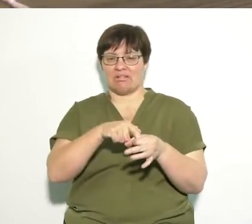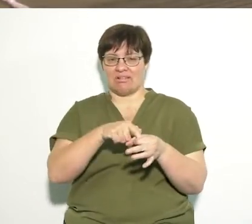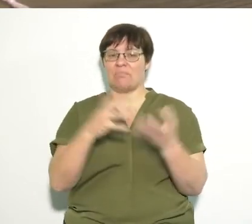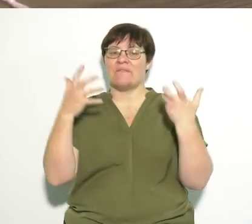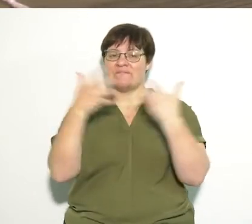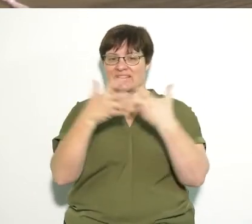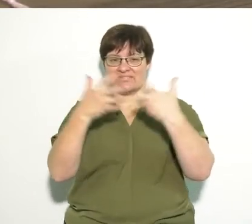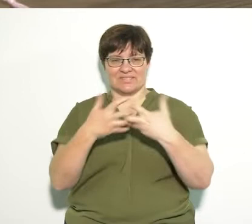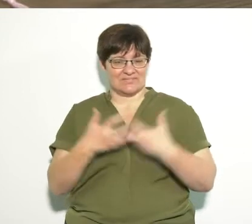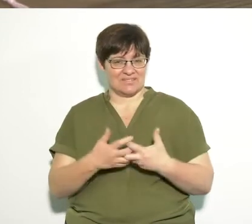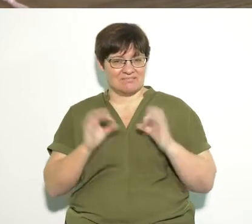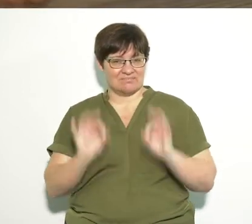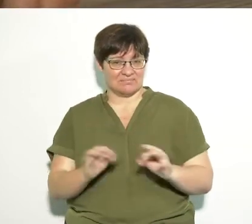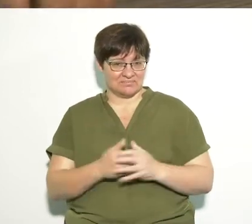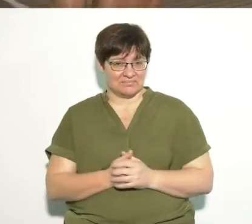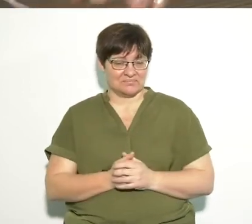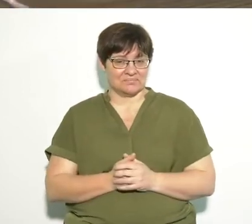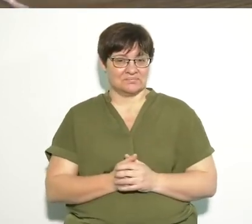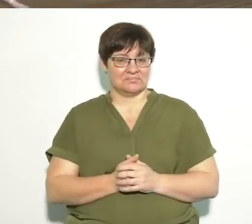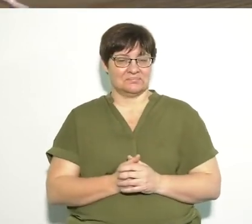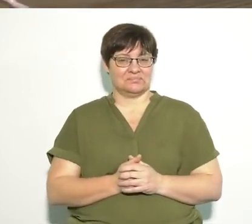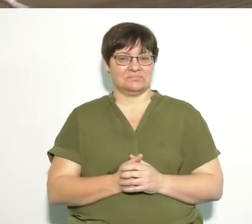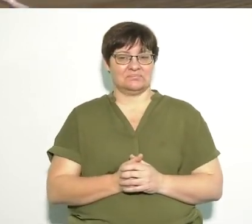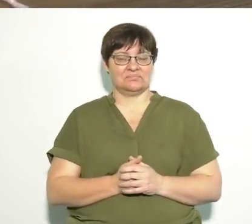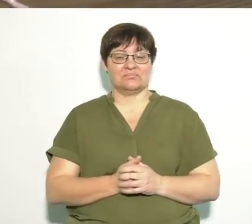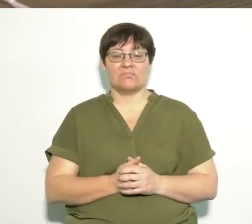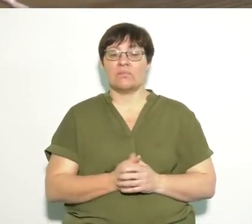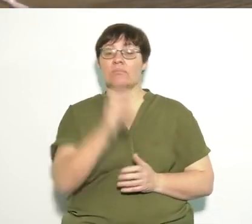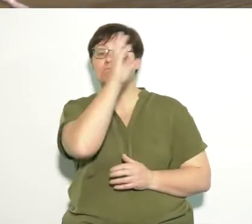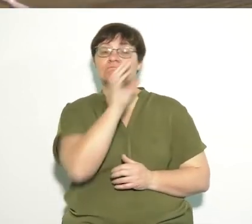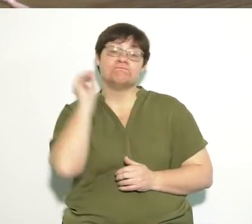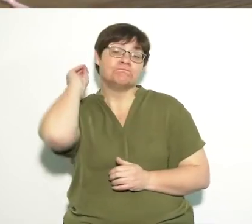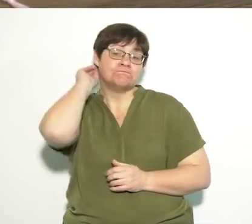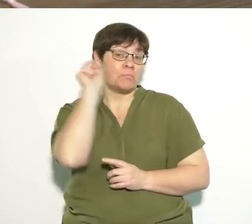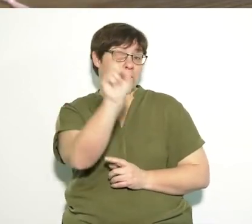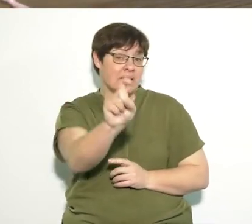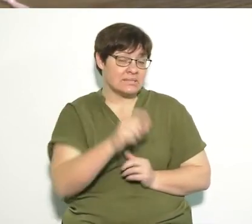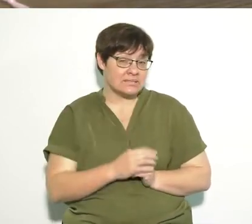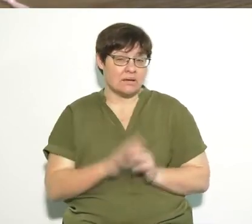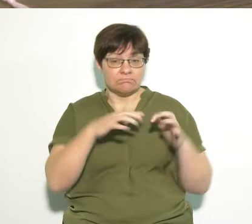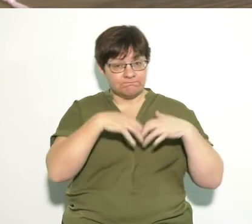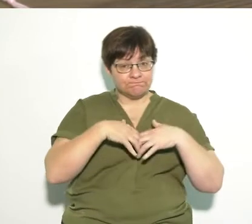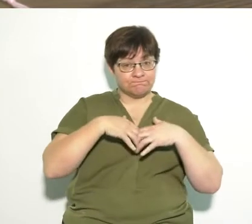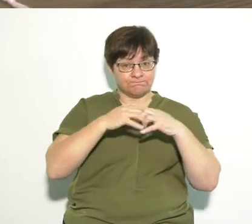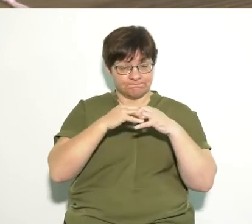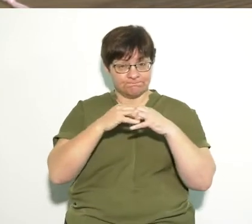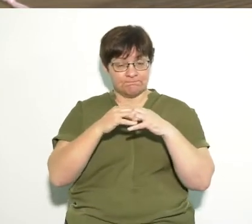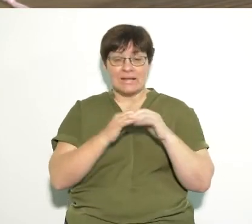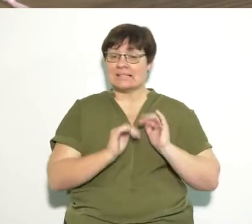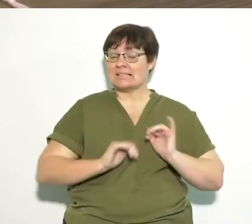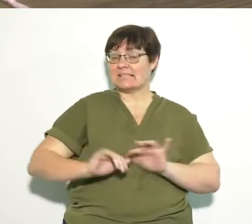and they both fit in quite neatly. One thing to take note of when you're creating